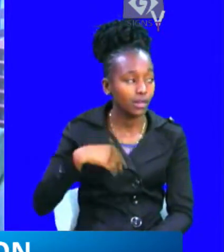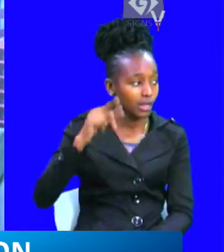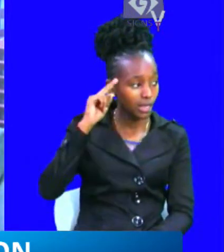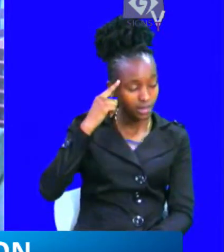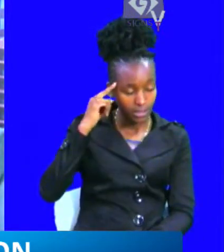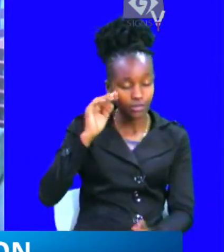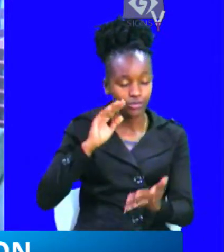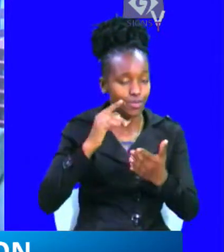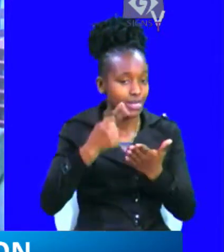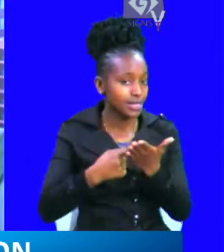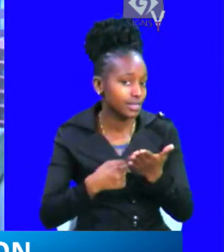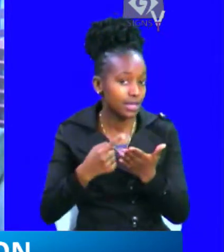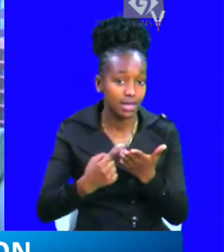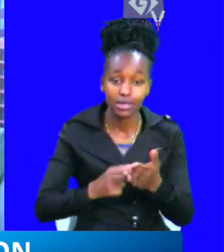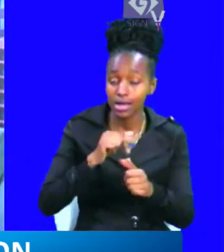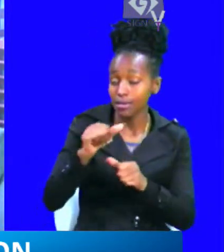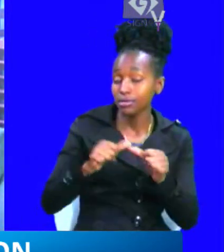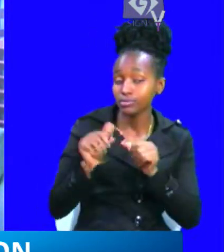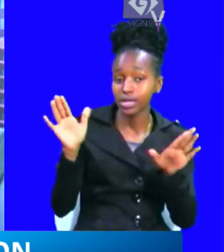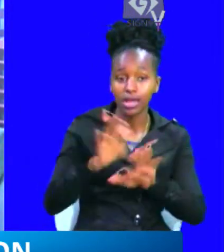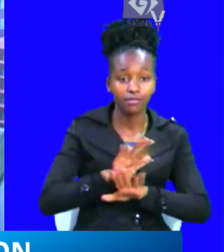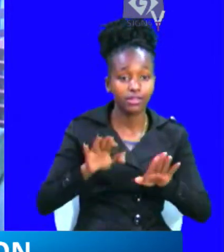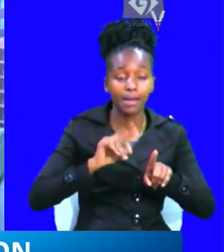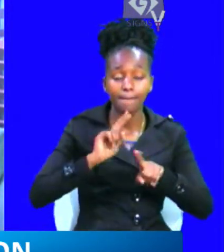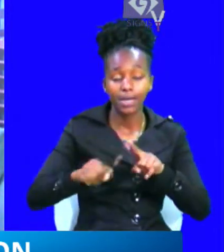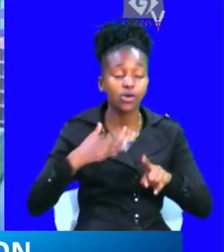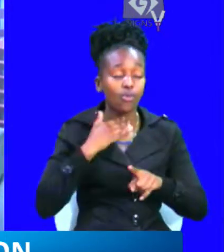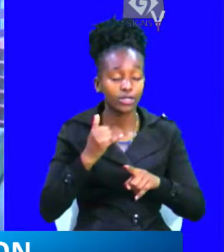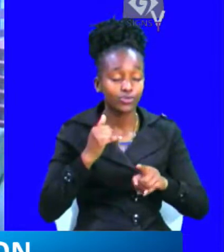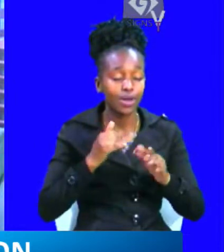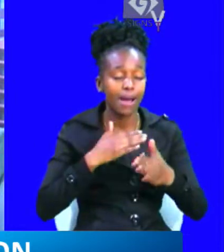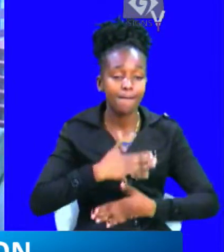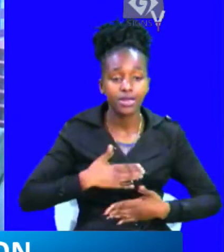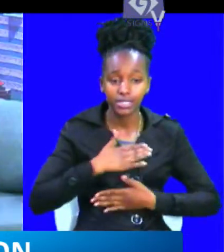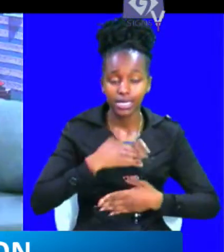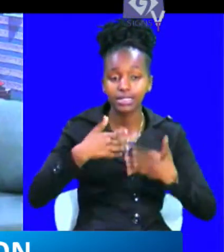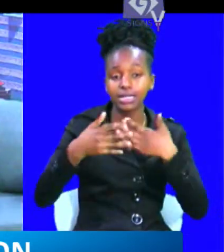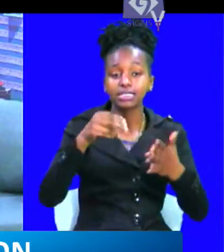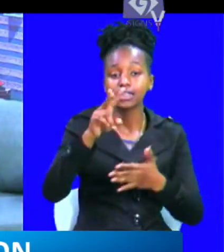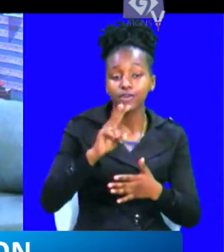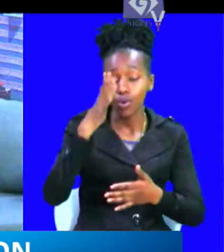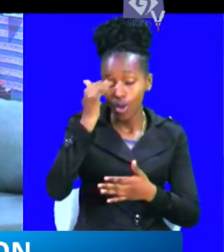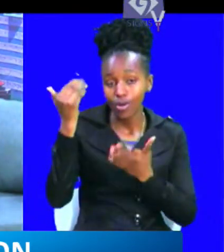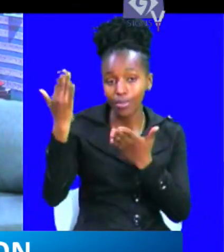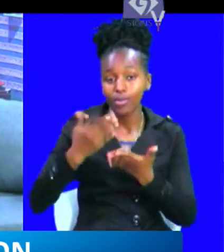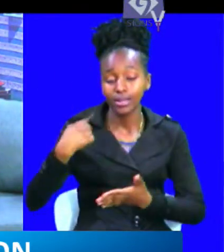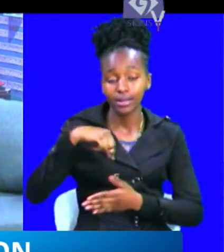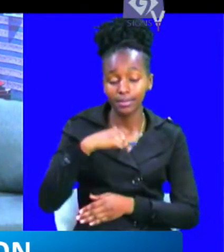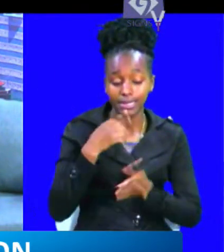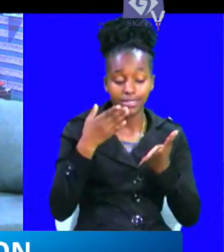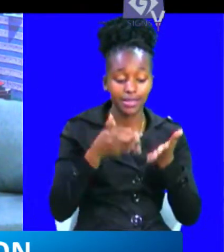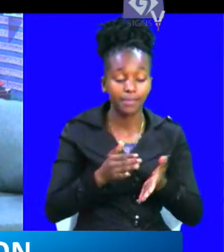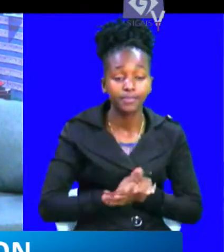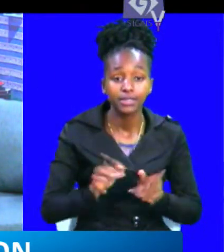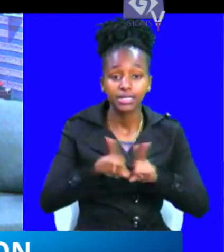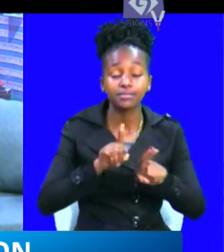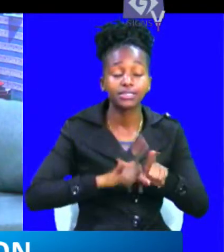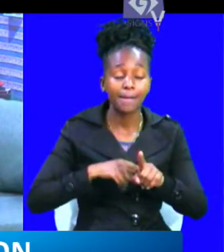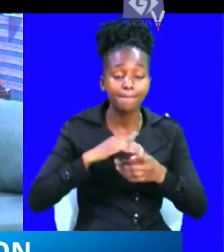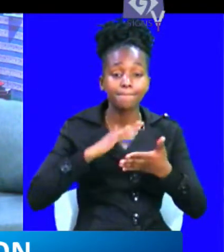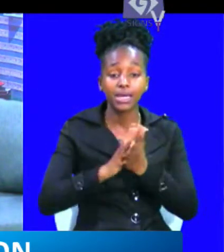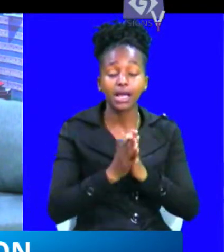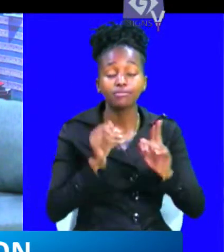Yes. But my appreciation to Science TV Yes. for having us on this platform, Yeah. For being champions